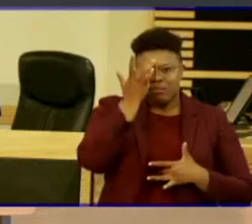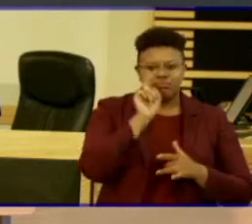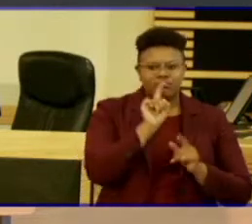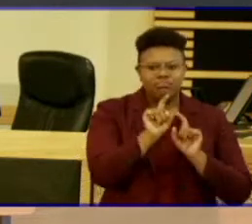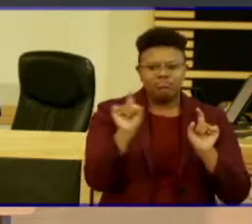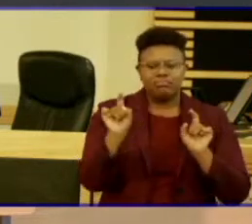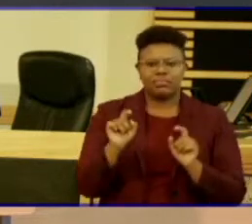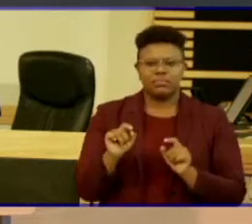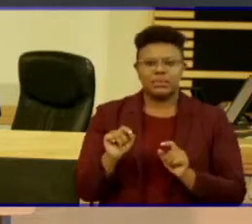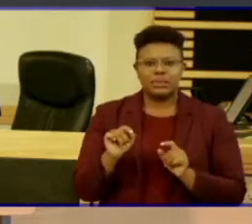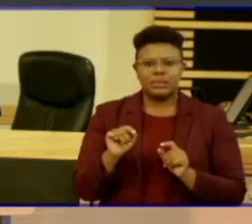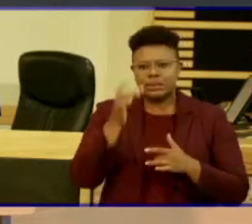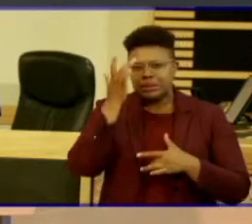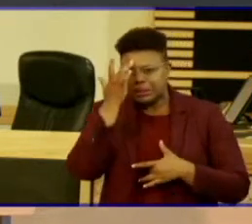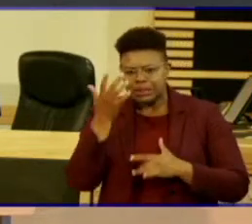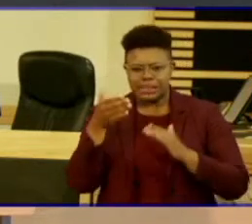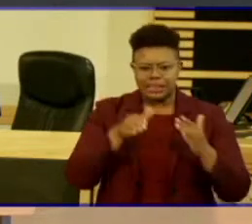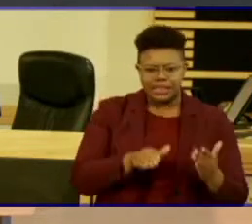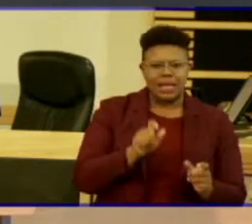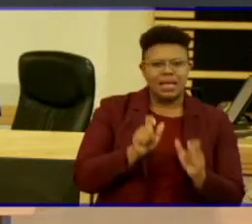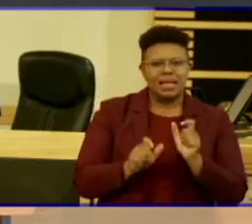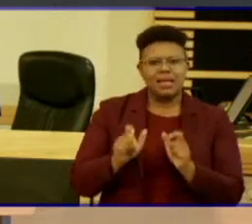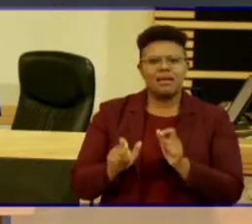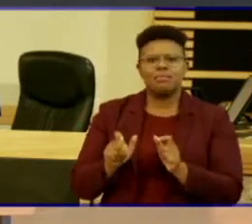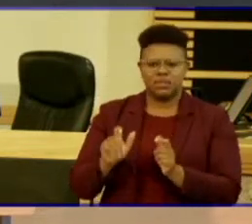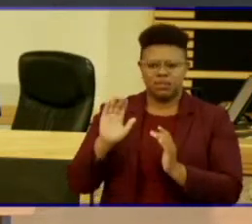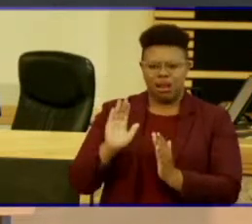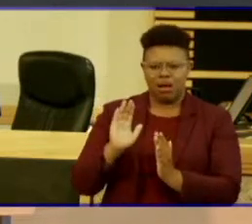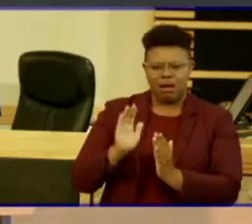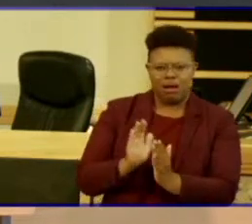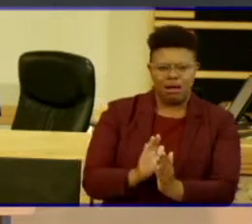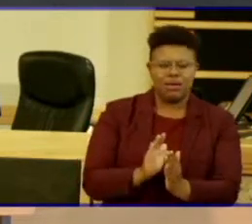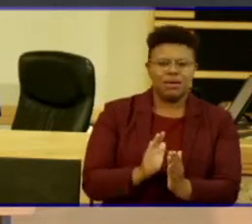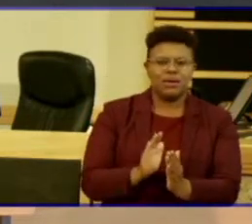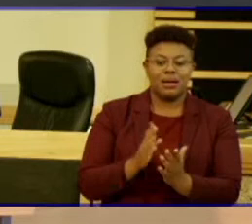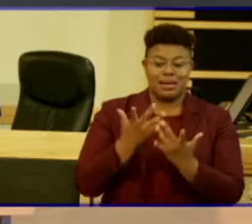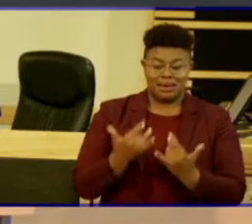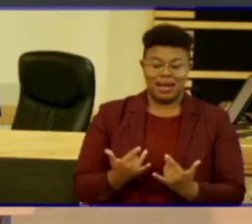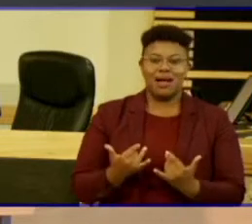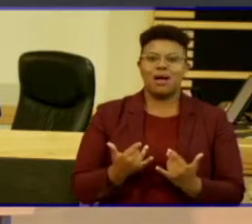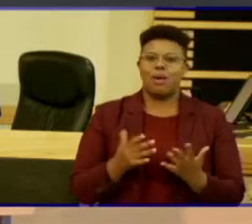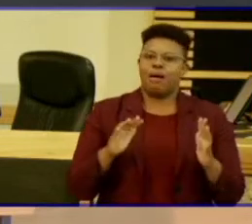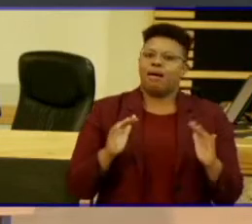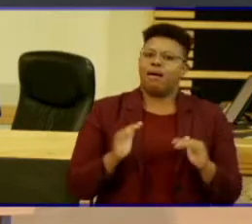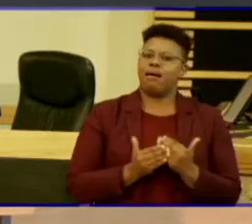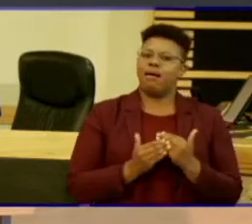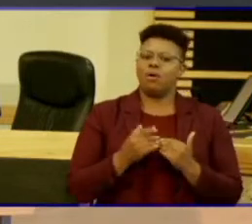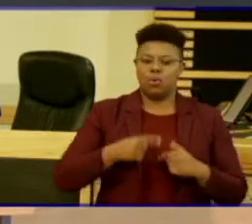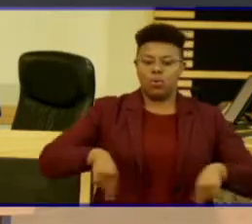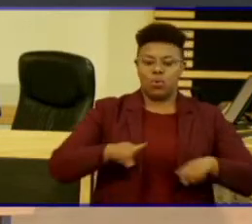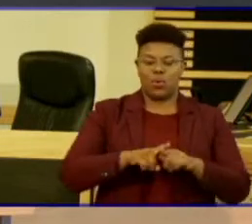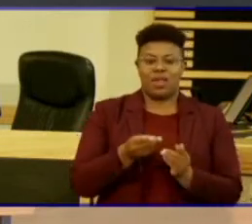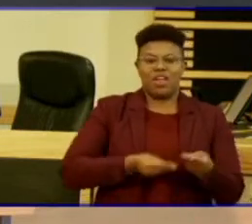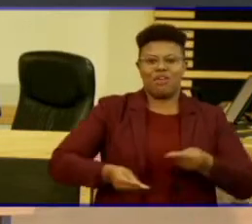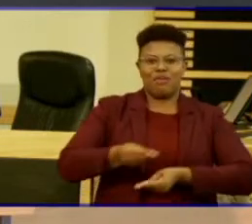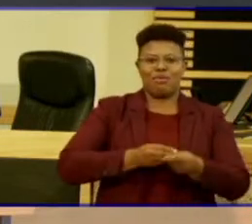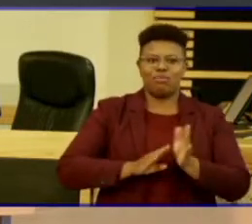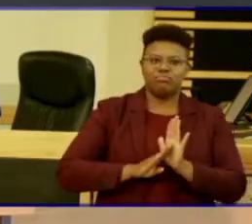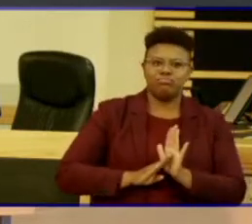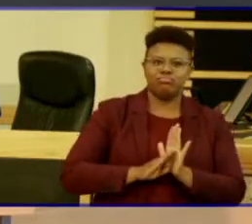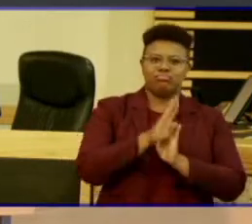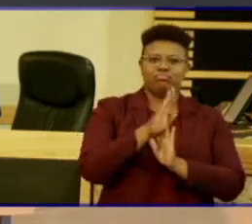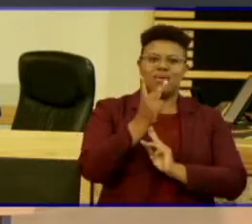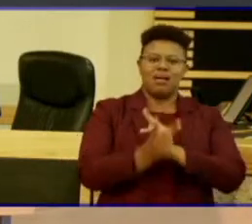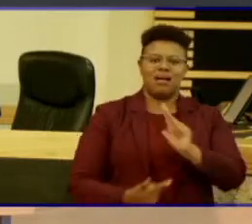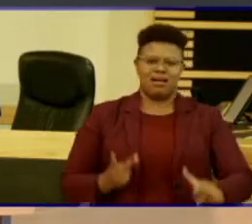deaths, and less active cases, it is time to focus on the reconstruction and recovery of our economy. It is also